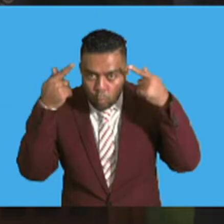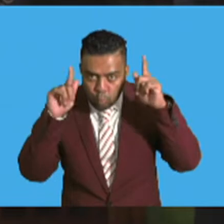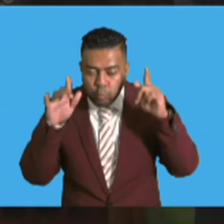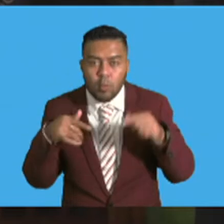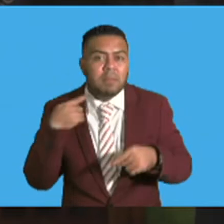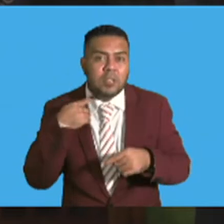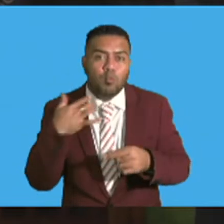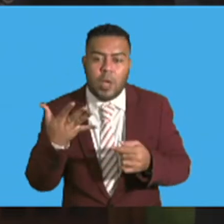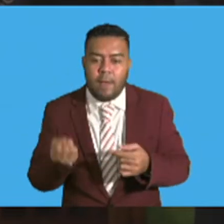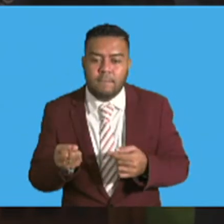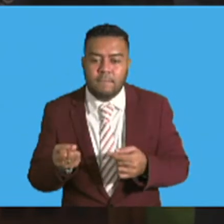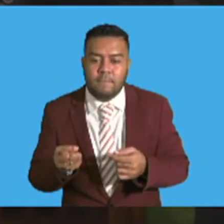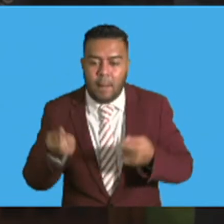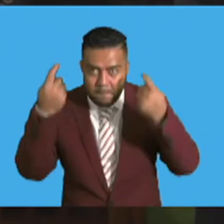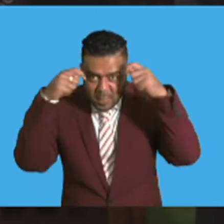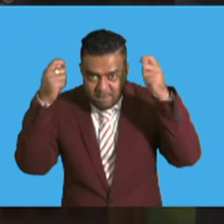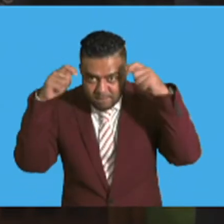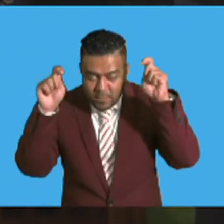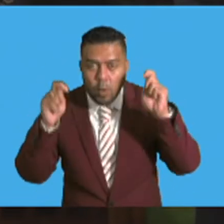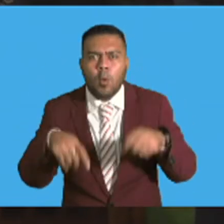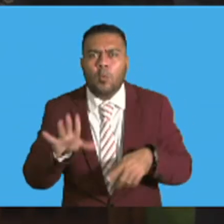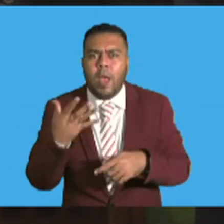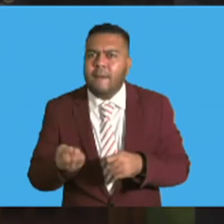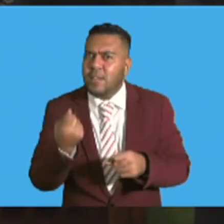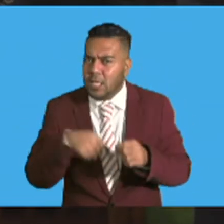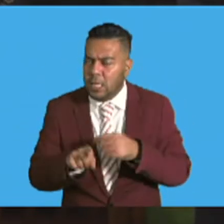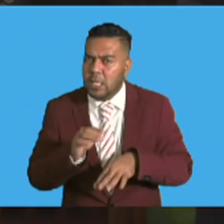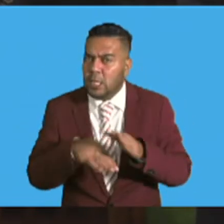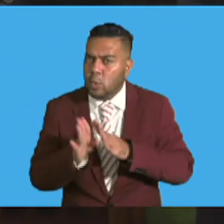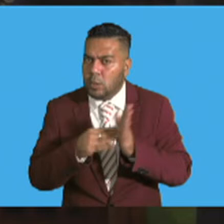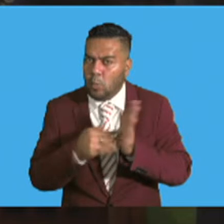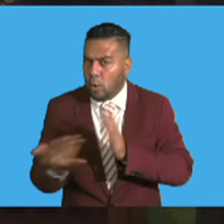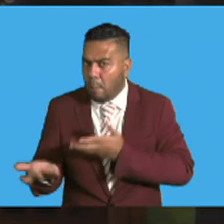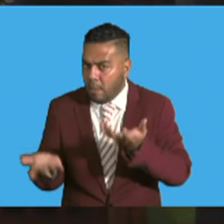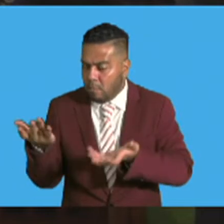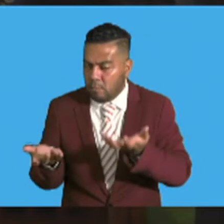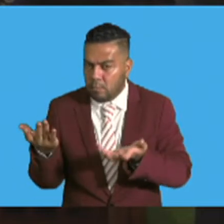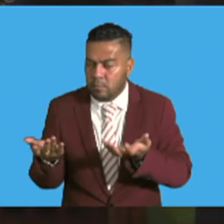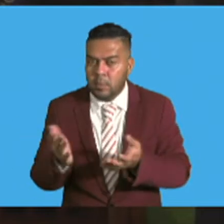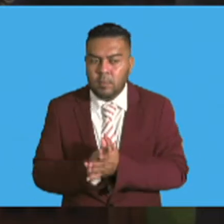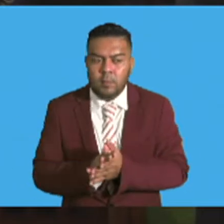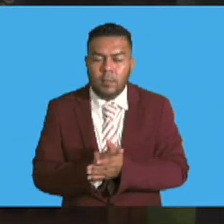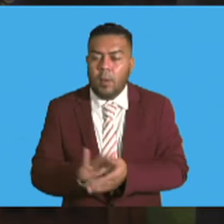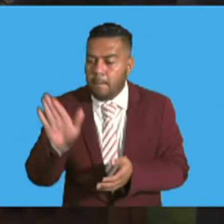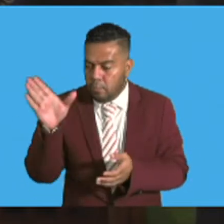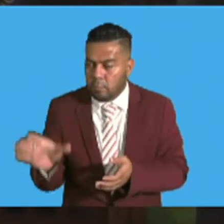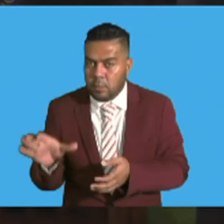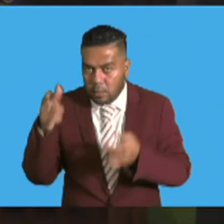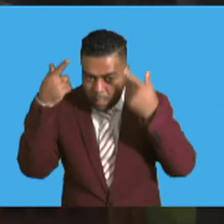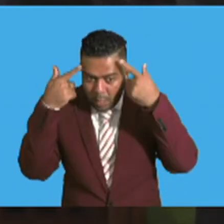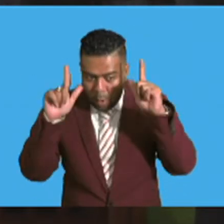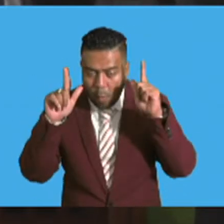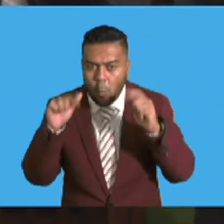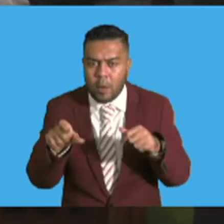on an average. Milk yield are about 1/5 of what we get per cow, per herd, per day in